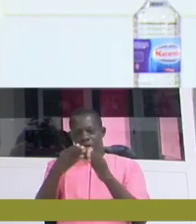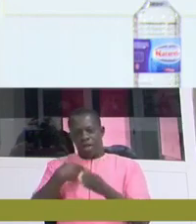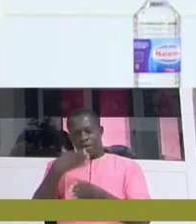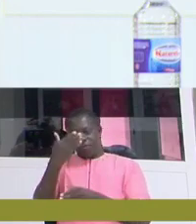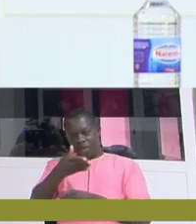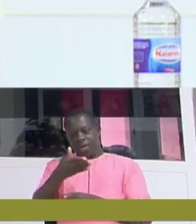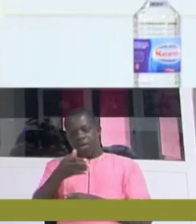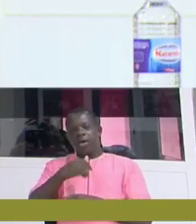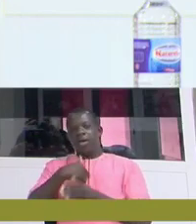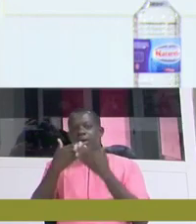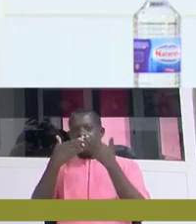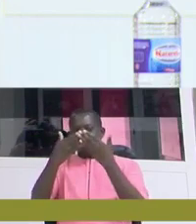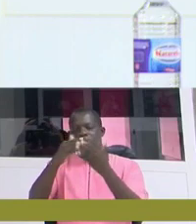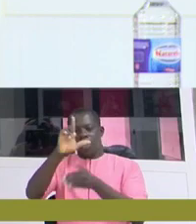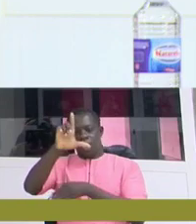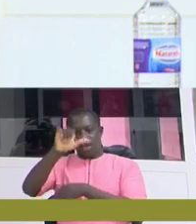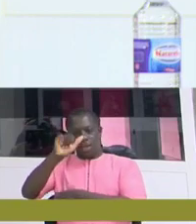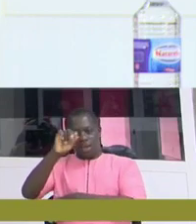him, Landing,